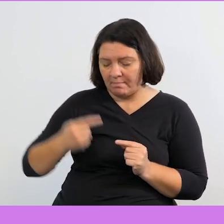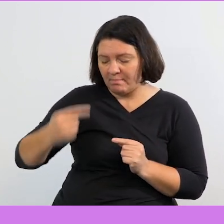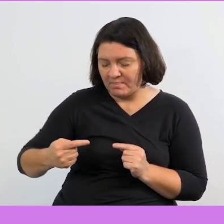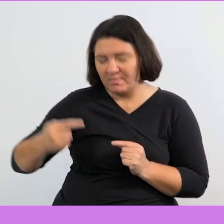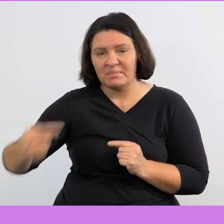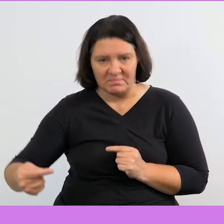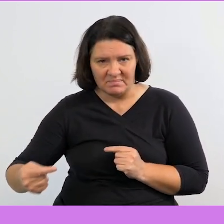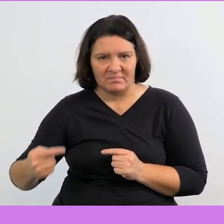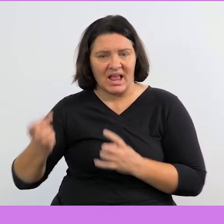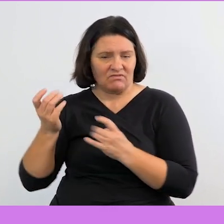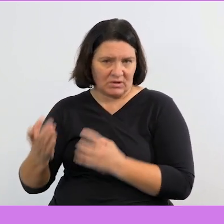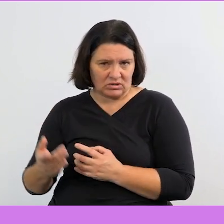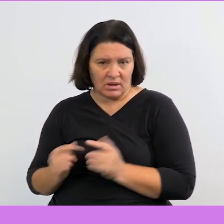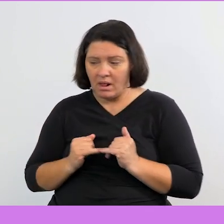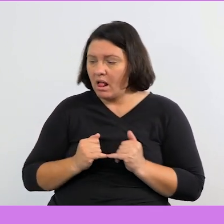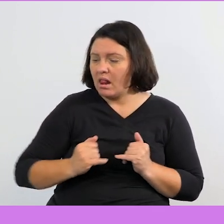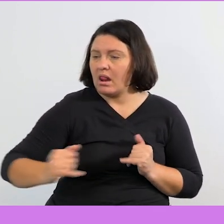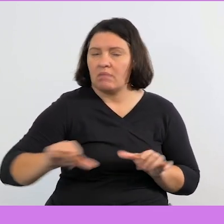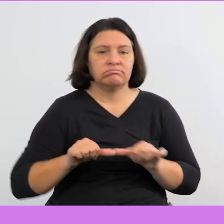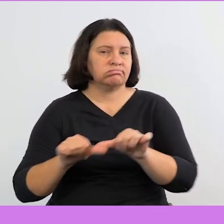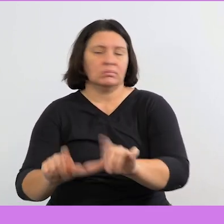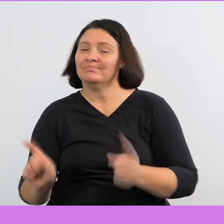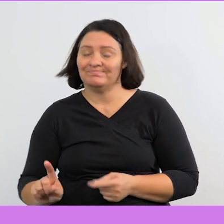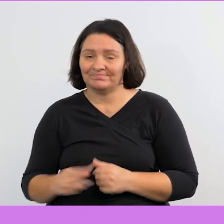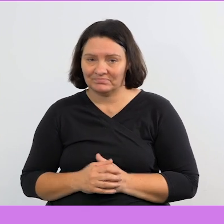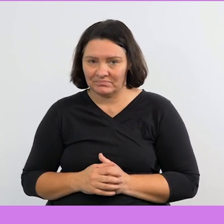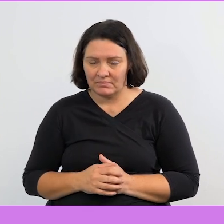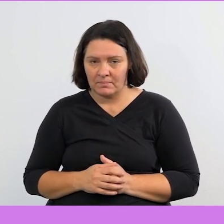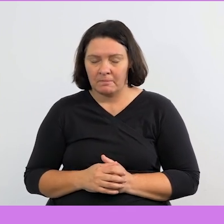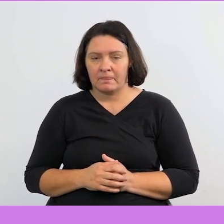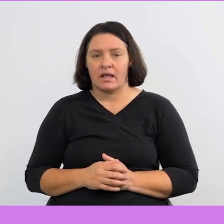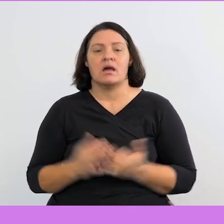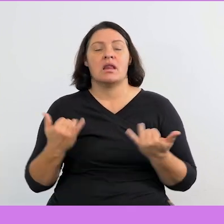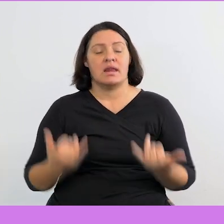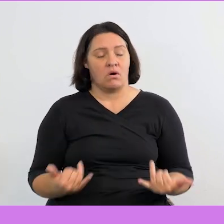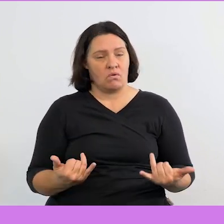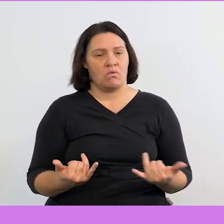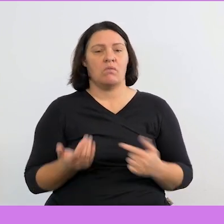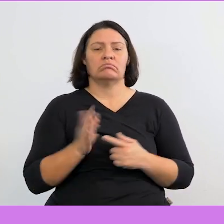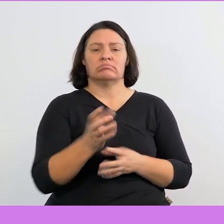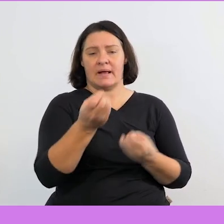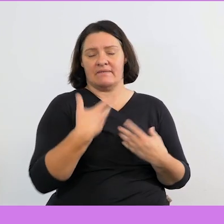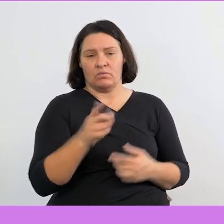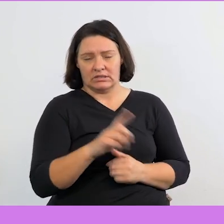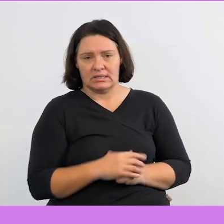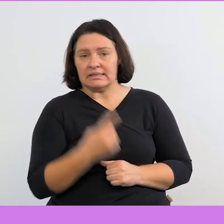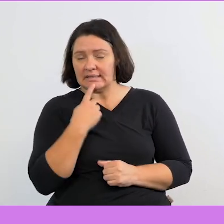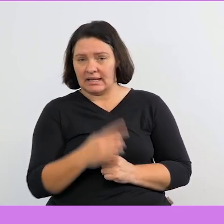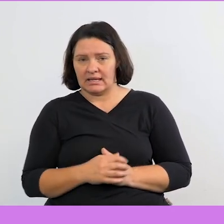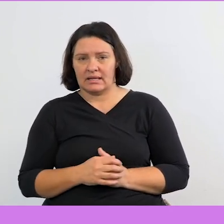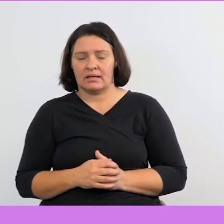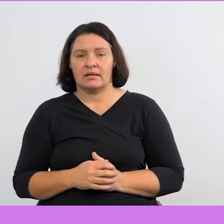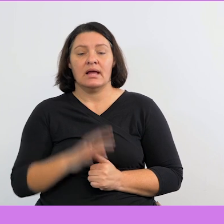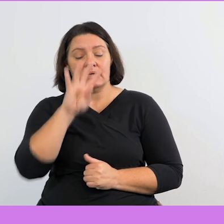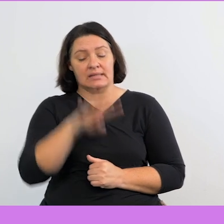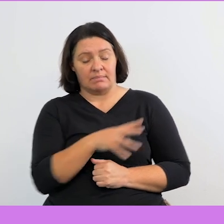points are not joined to show the discrete nature of the data. Now let's look at what is given to us. It says